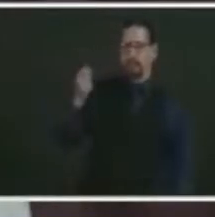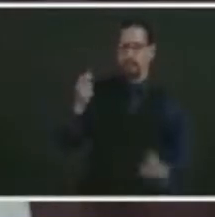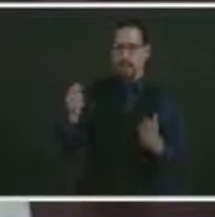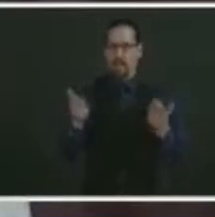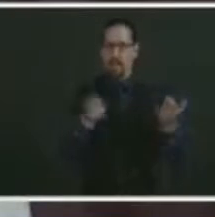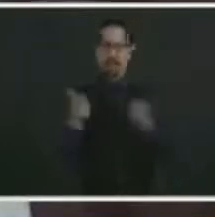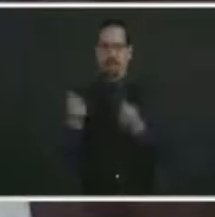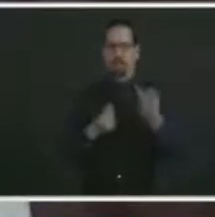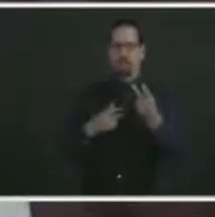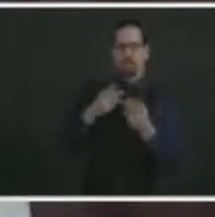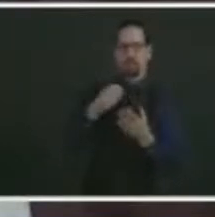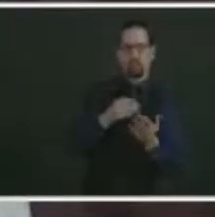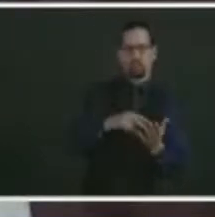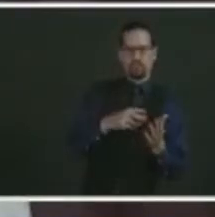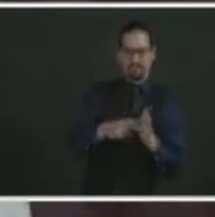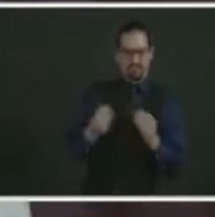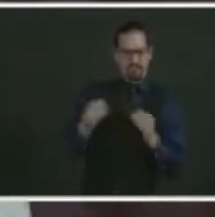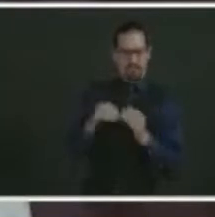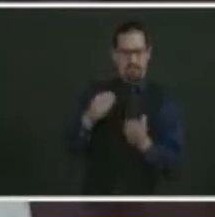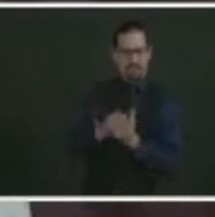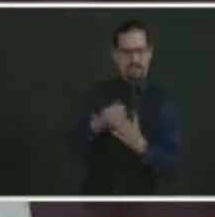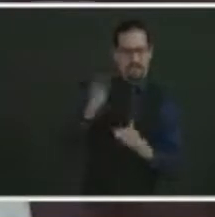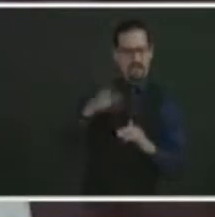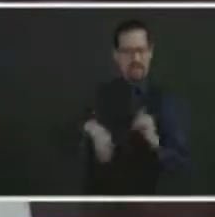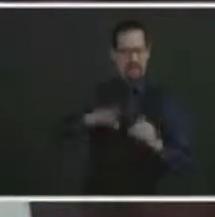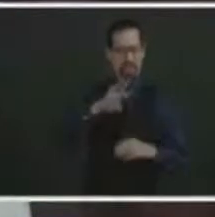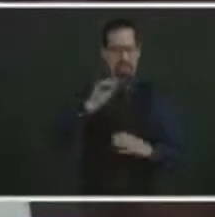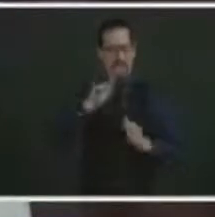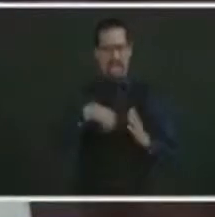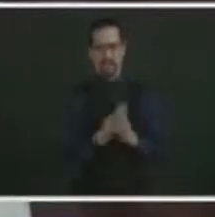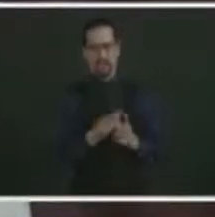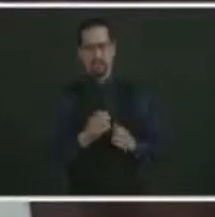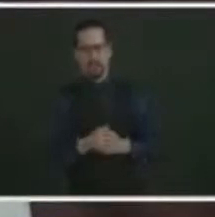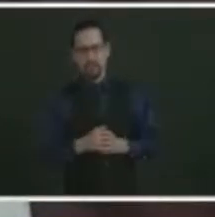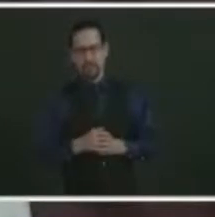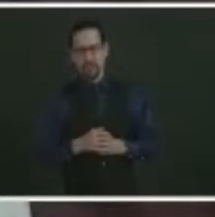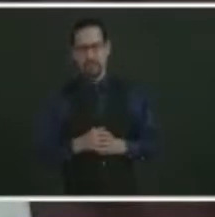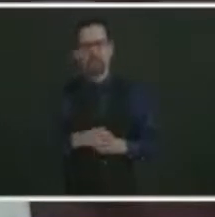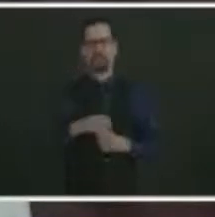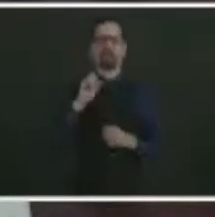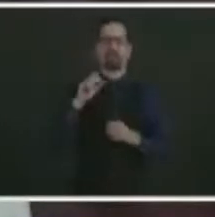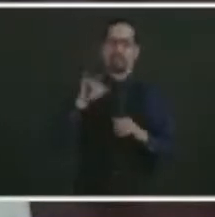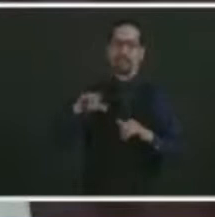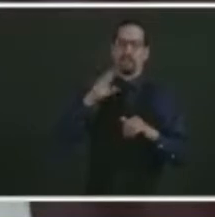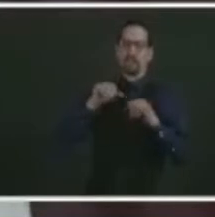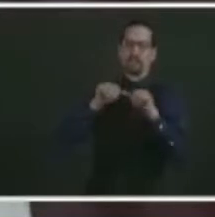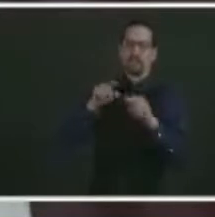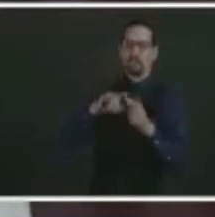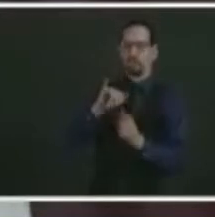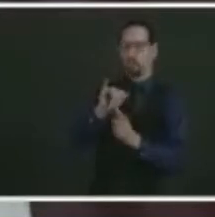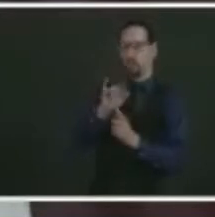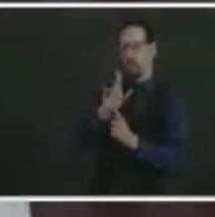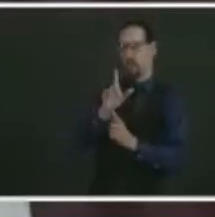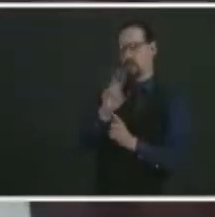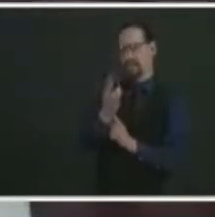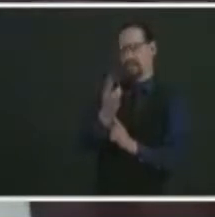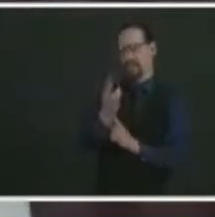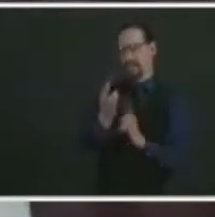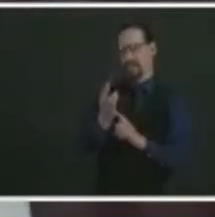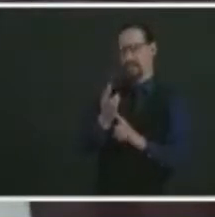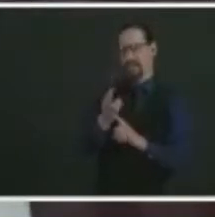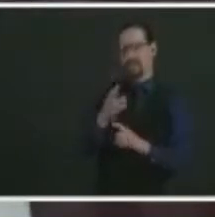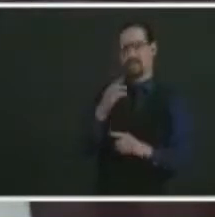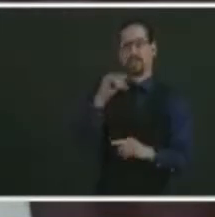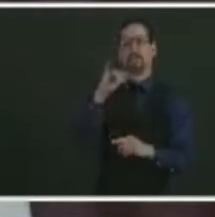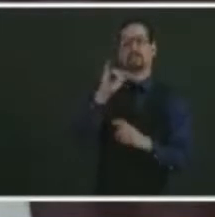June 15th and ending on Sunday, September 6th, the day before Labor Day. And because of the